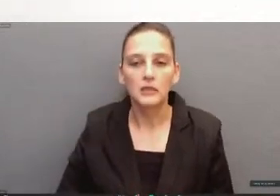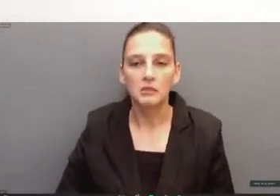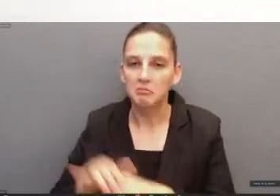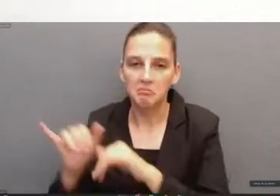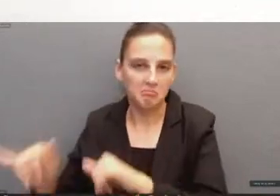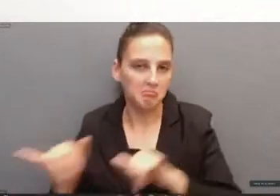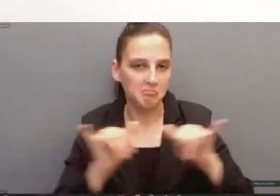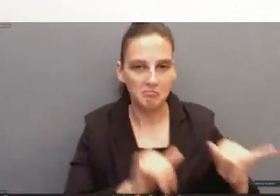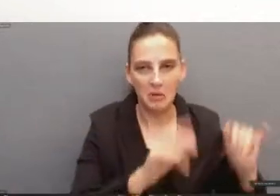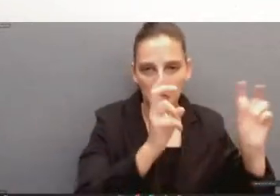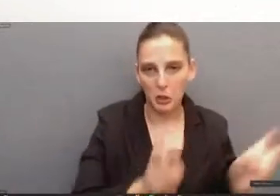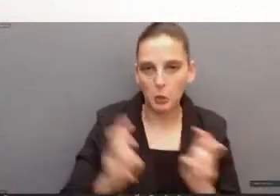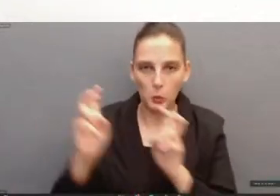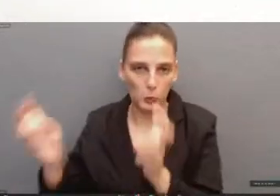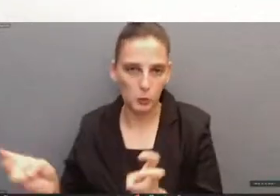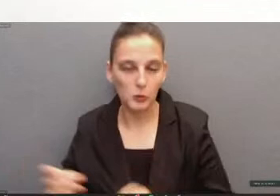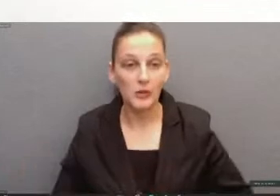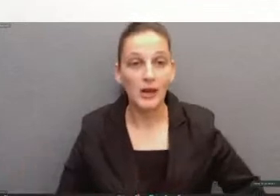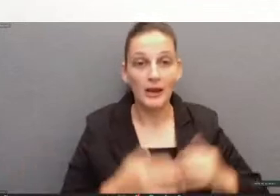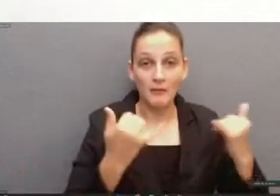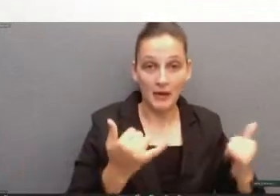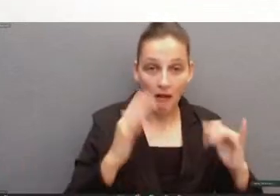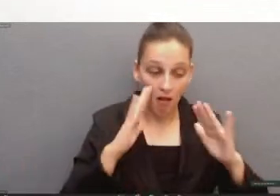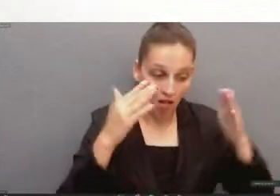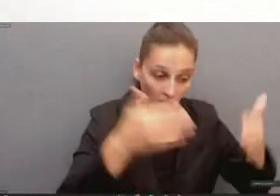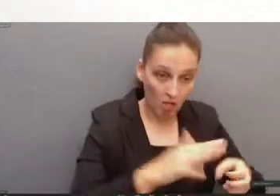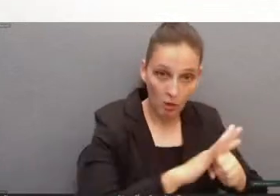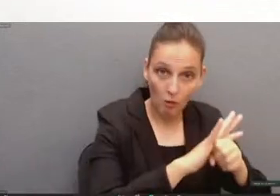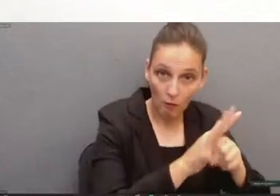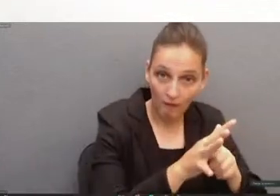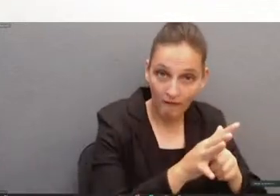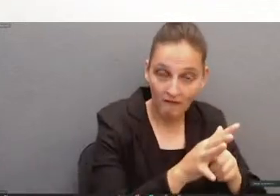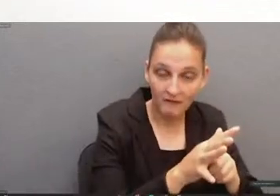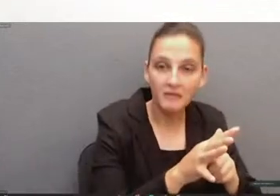some ways, COVID-19 is really